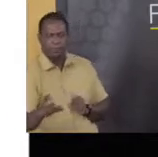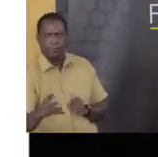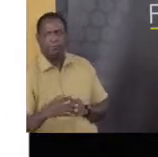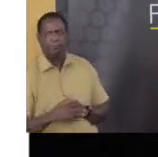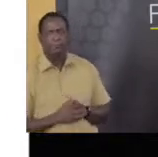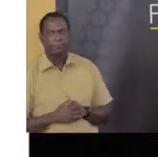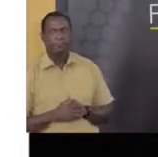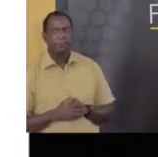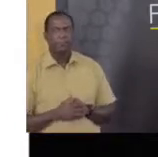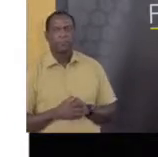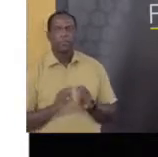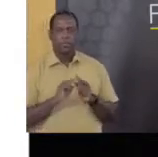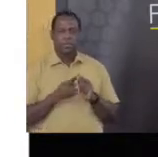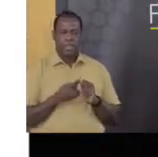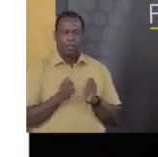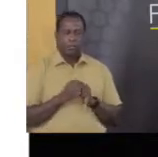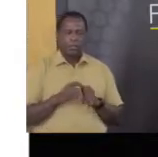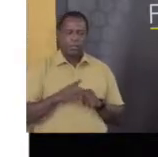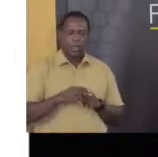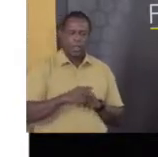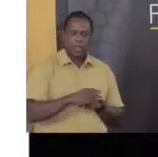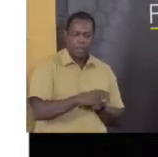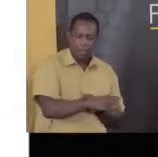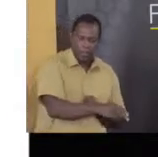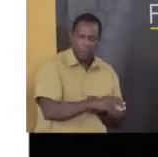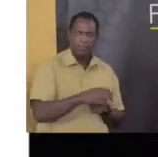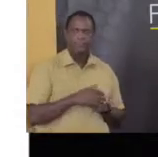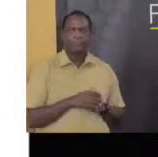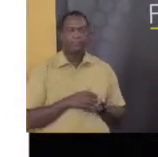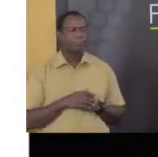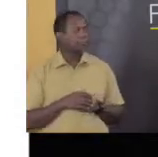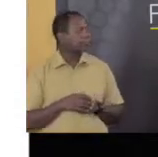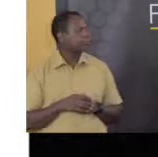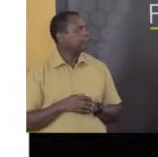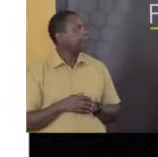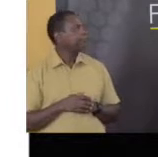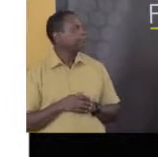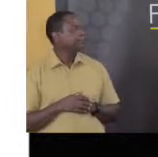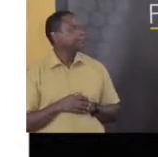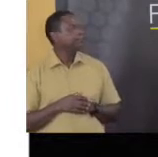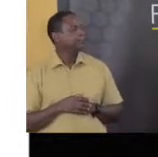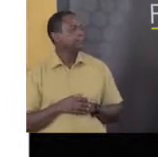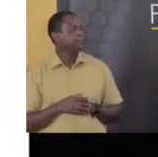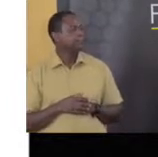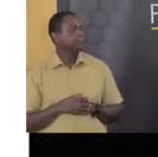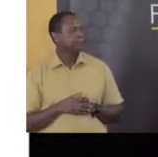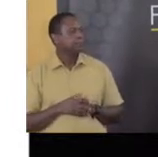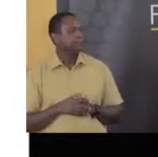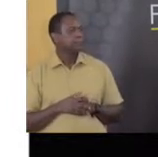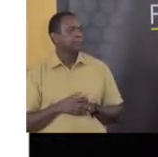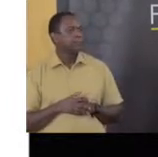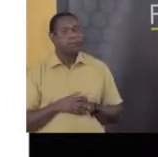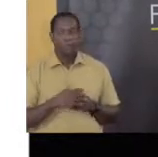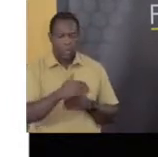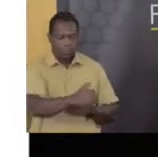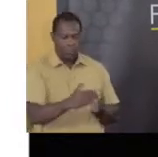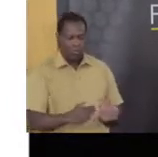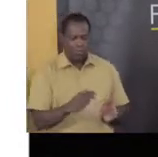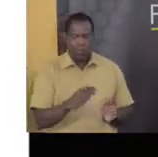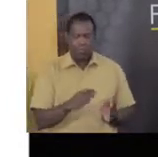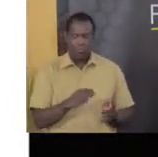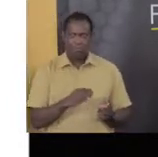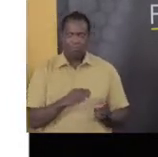So you will have your cut parts that they will be received from the cutting